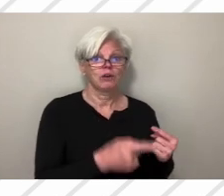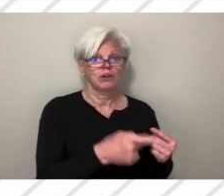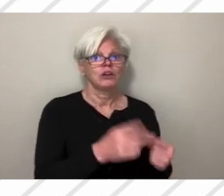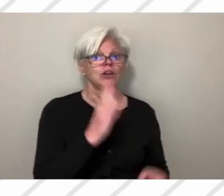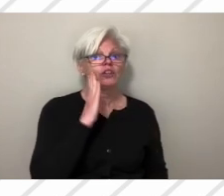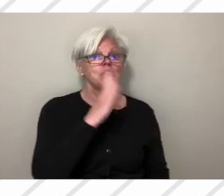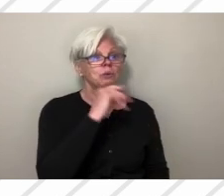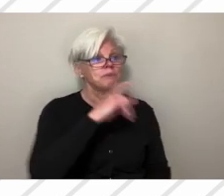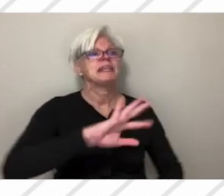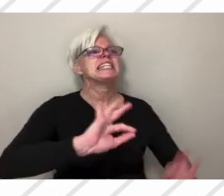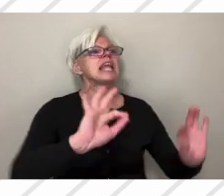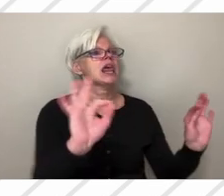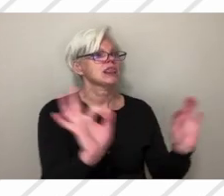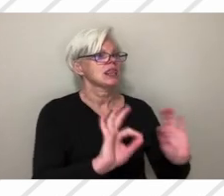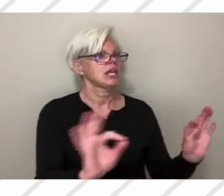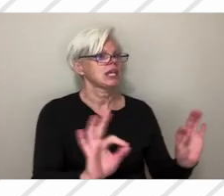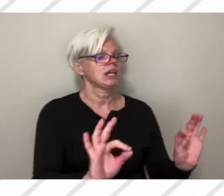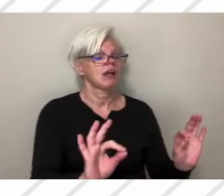nothing.